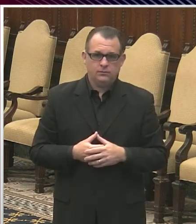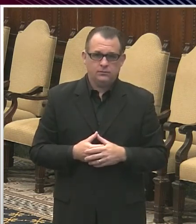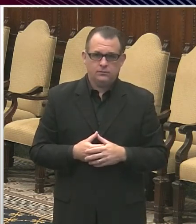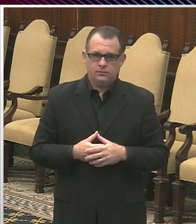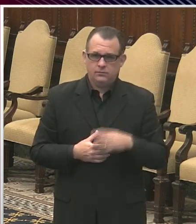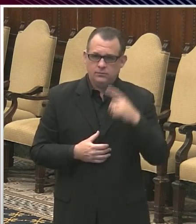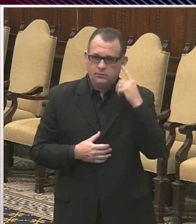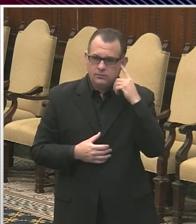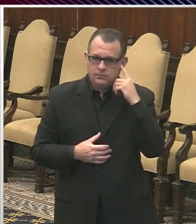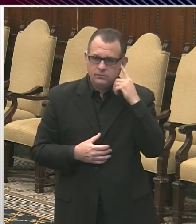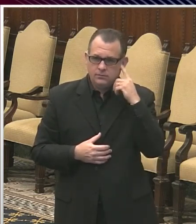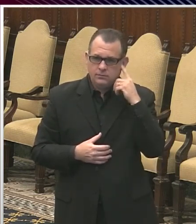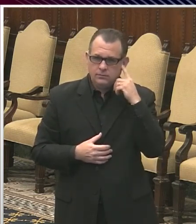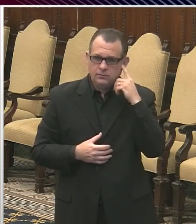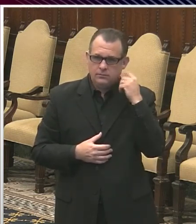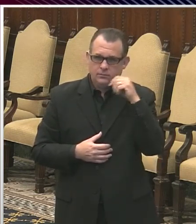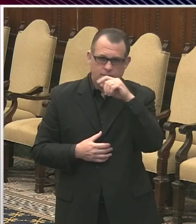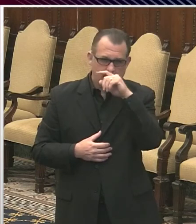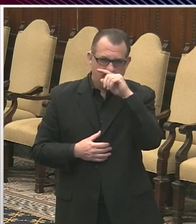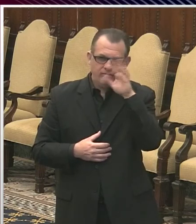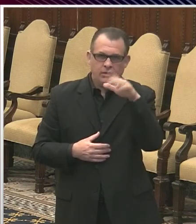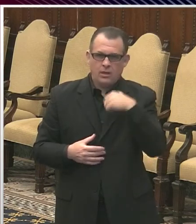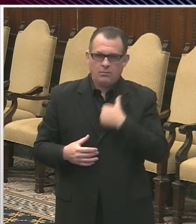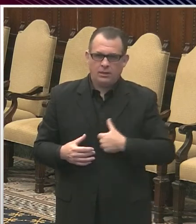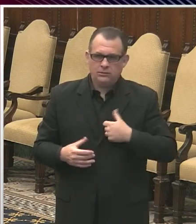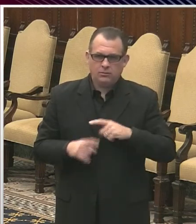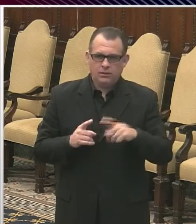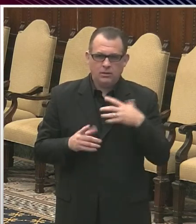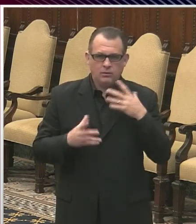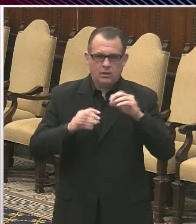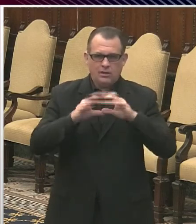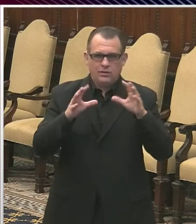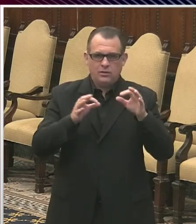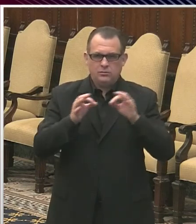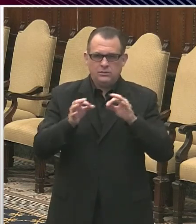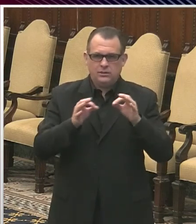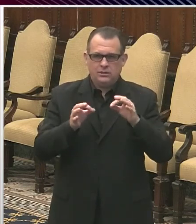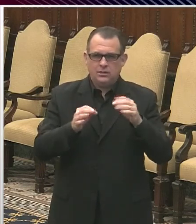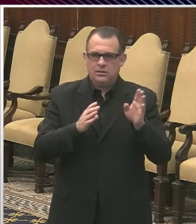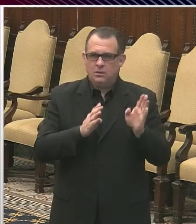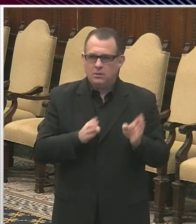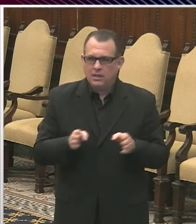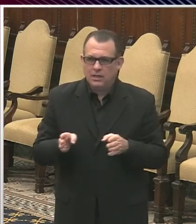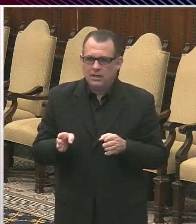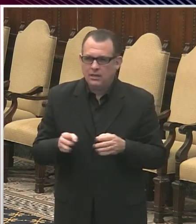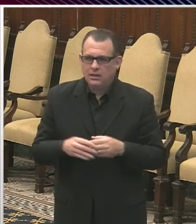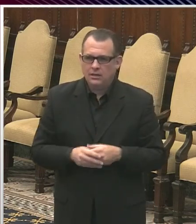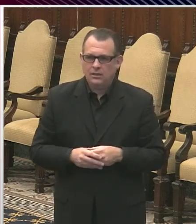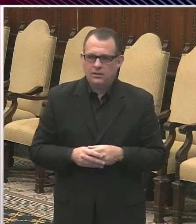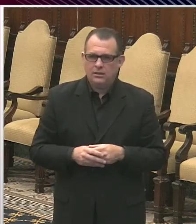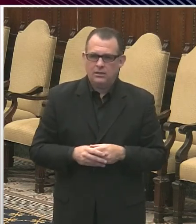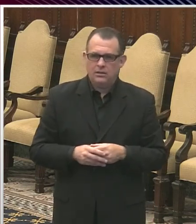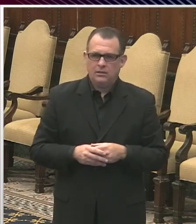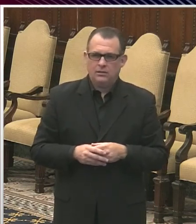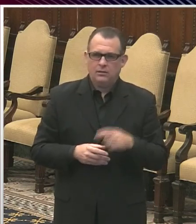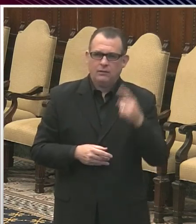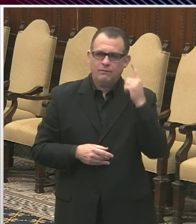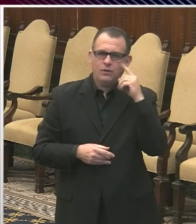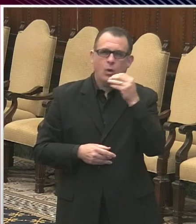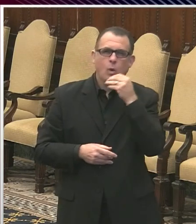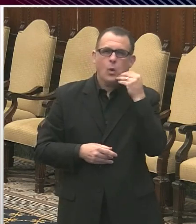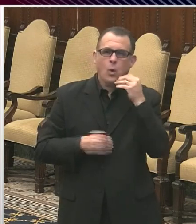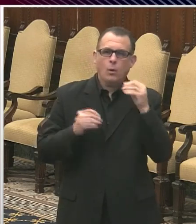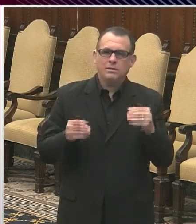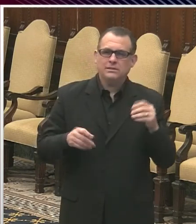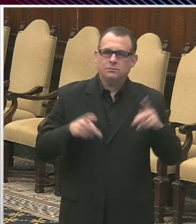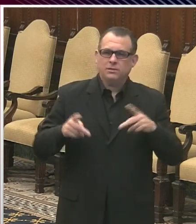ground at this point, and I apologize. I just wanted to clarify the plan for the homeless folks who are sheltering at the